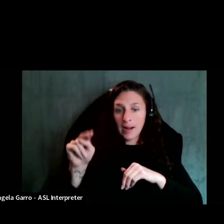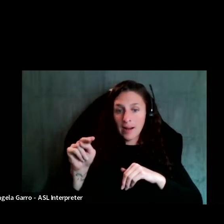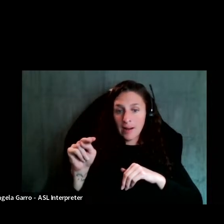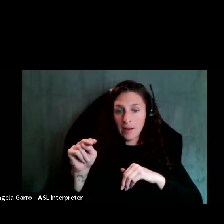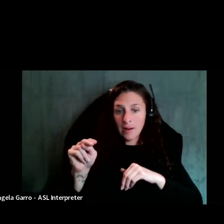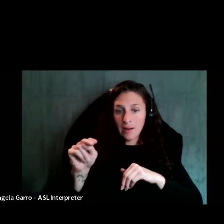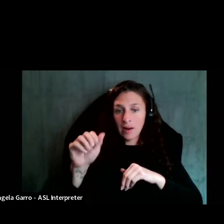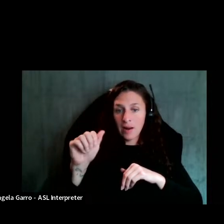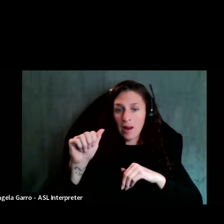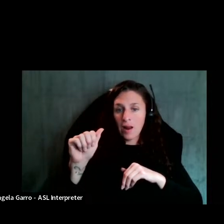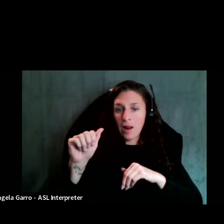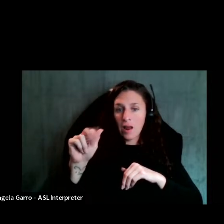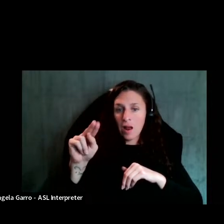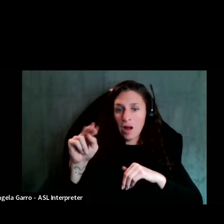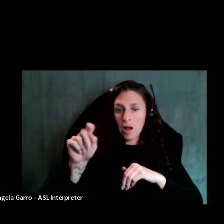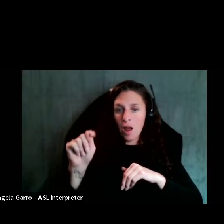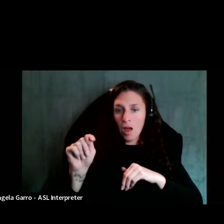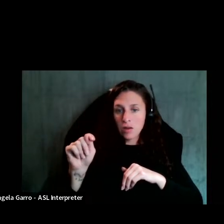Anat, can you hear me?